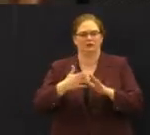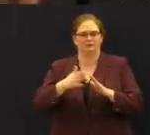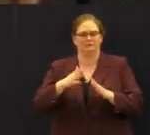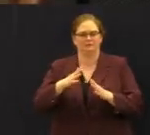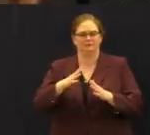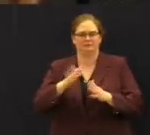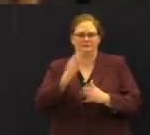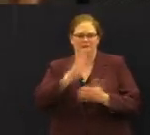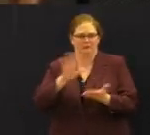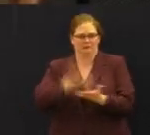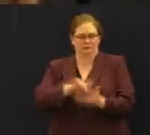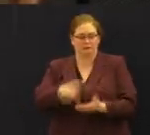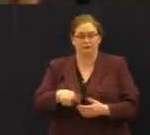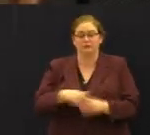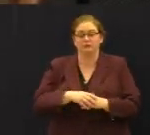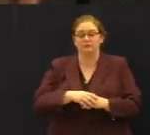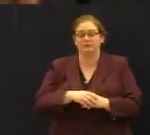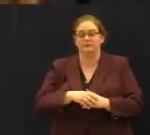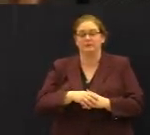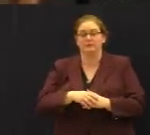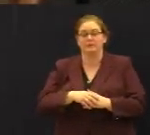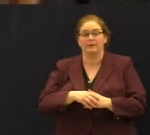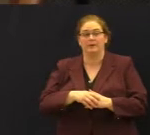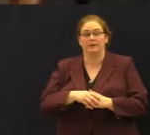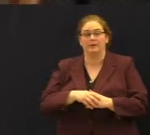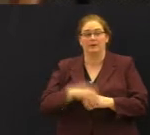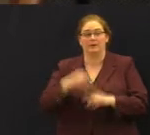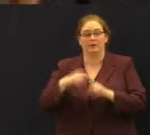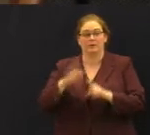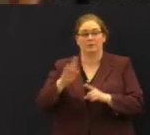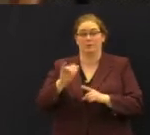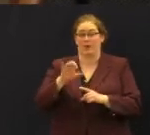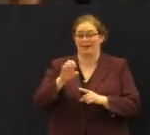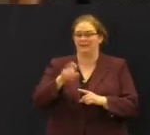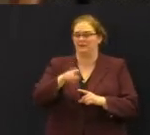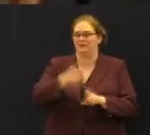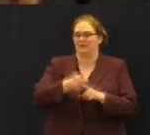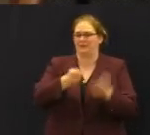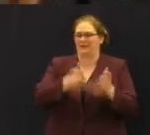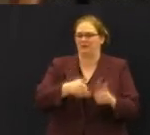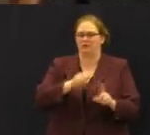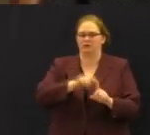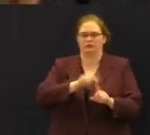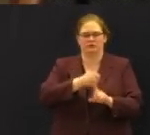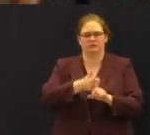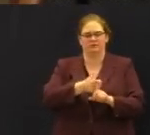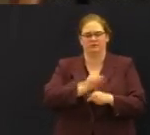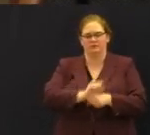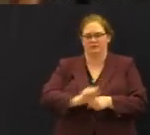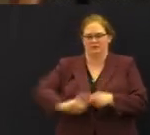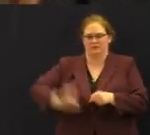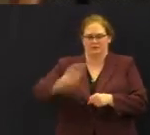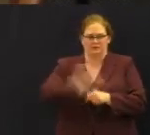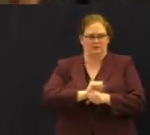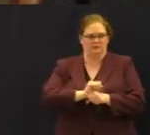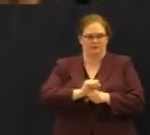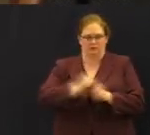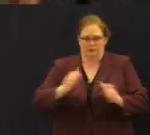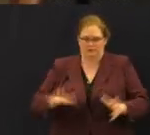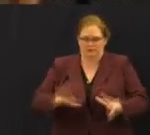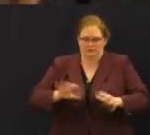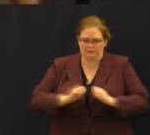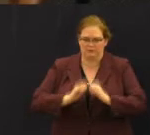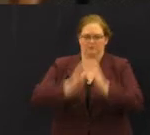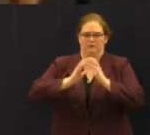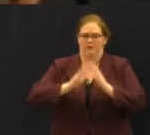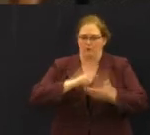Center, and along with Bonnie Worth, who is the manager, has been working very hard in order to get this program up and